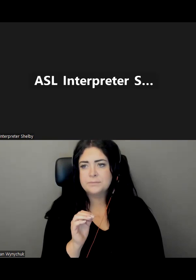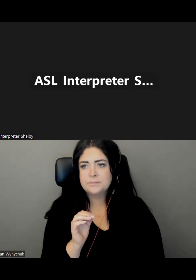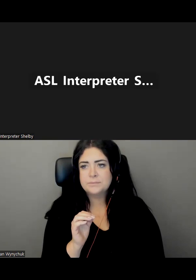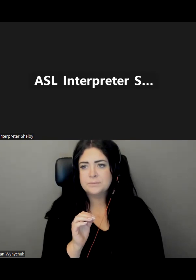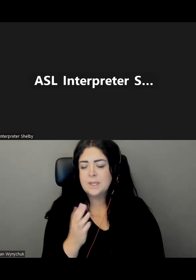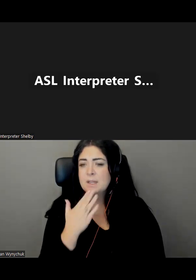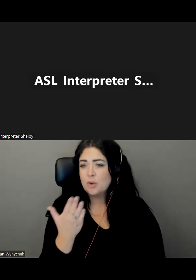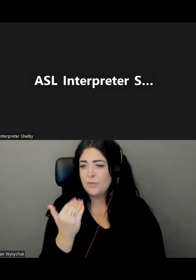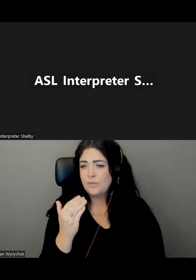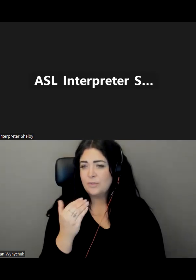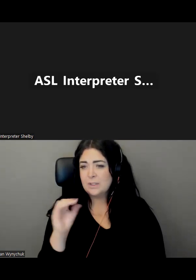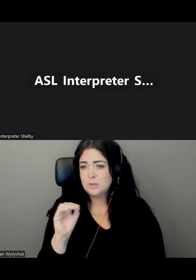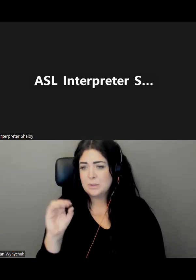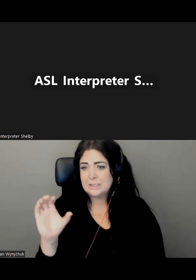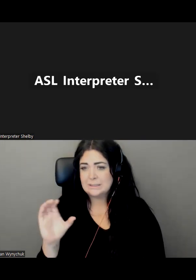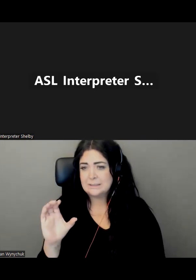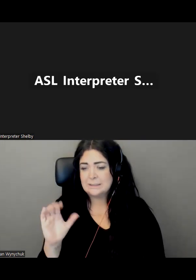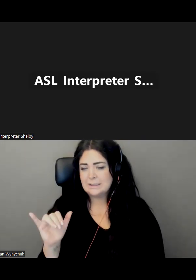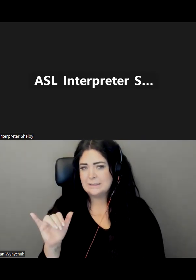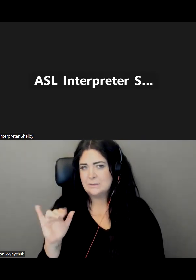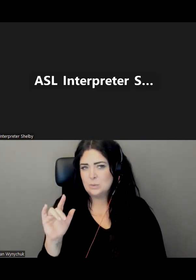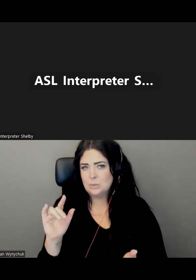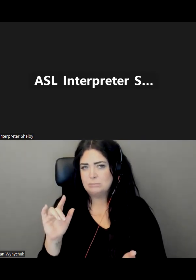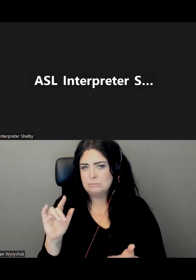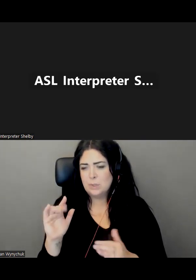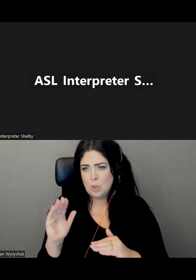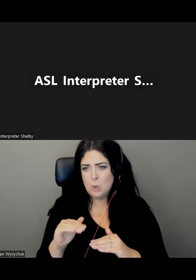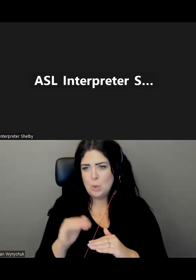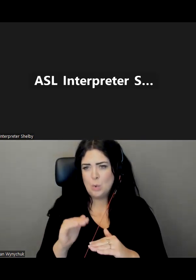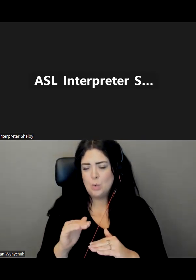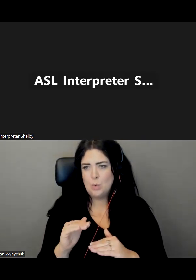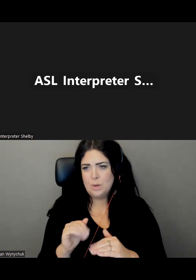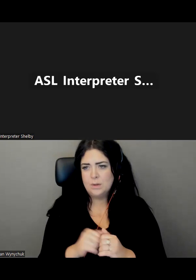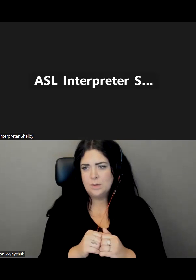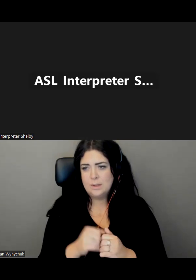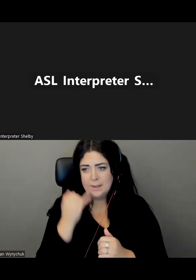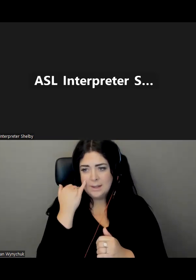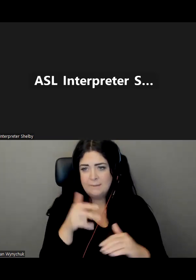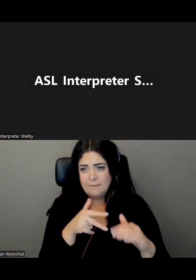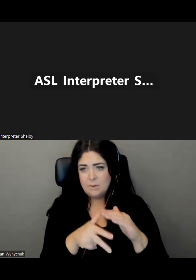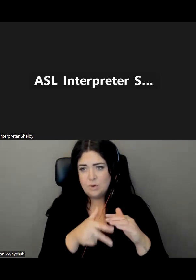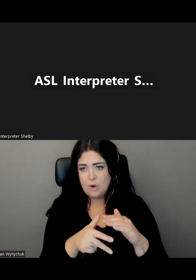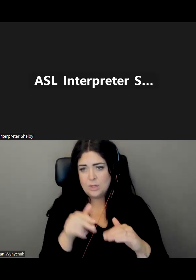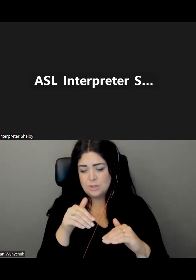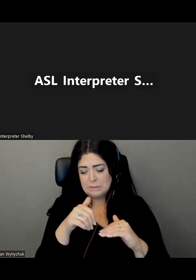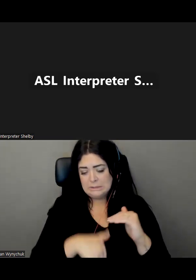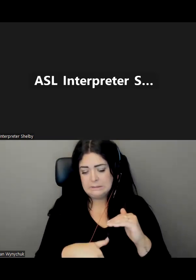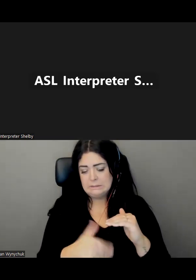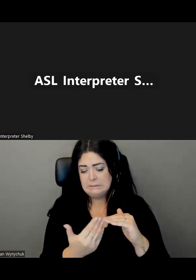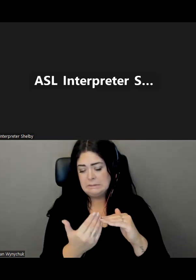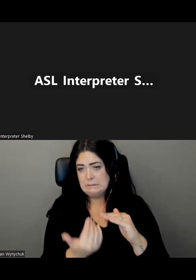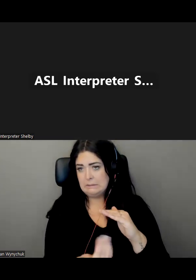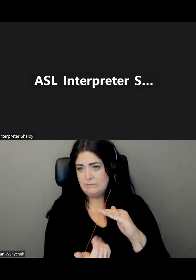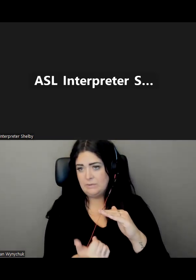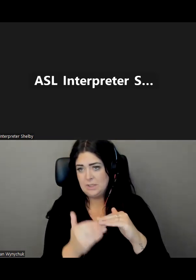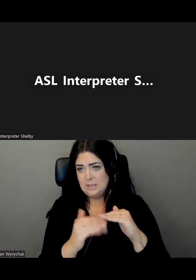degrees Celsius is really kind of the lower end of where you want to be. So if your garage drops any lower than that, I